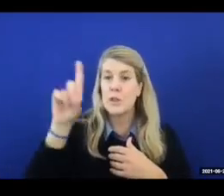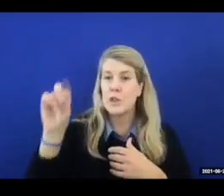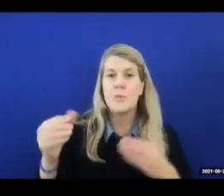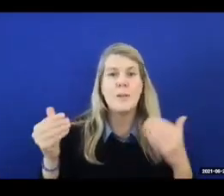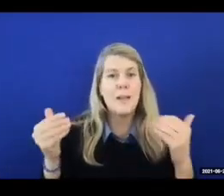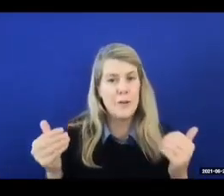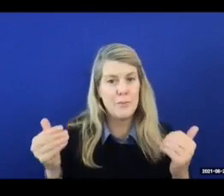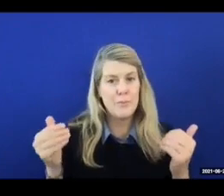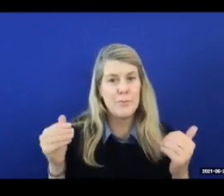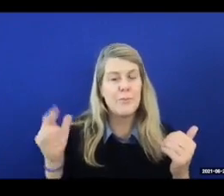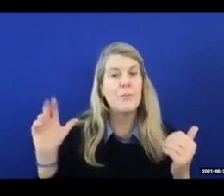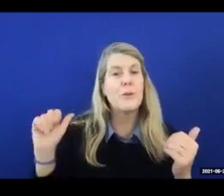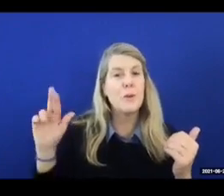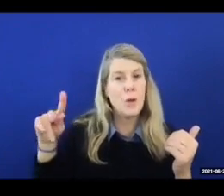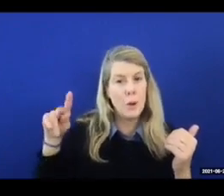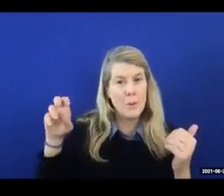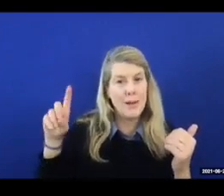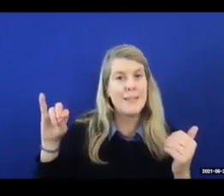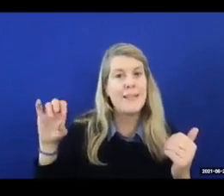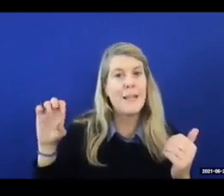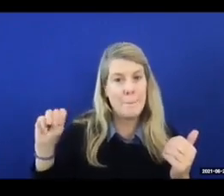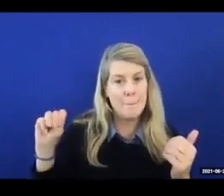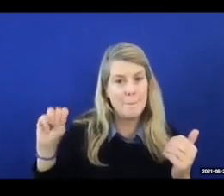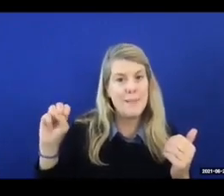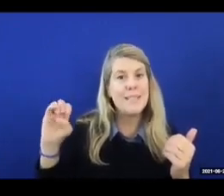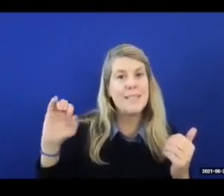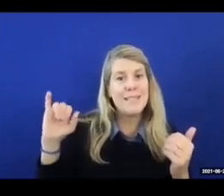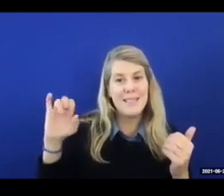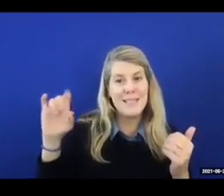now. Carpe diem. Seize the day.